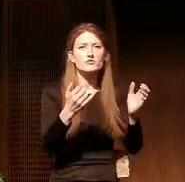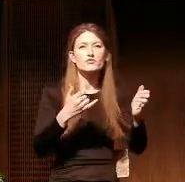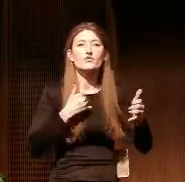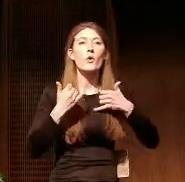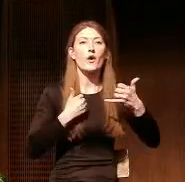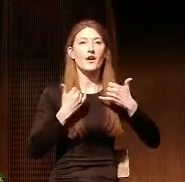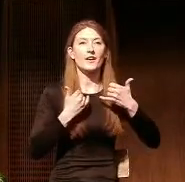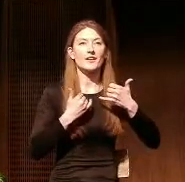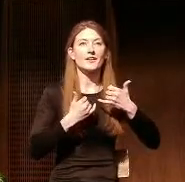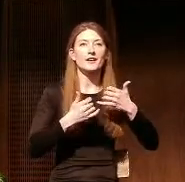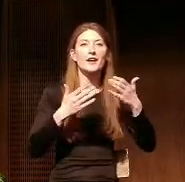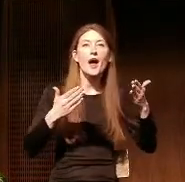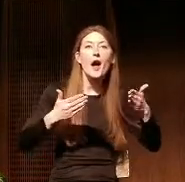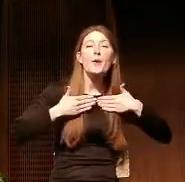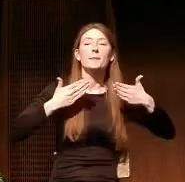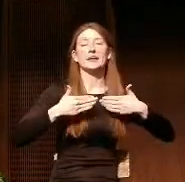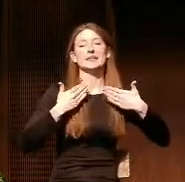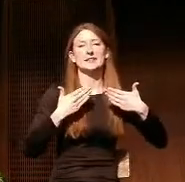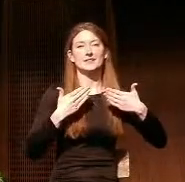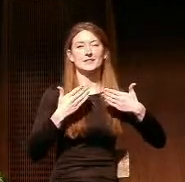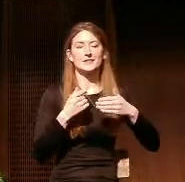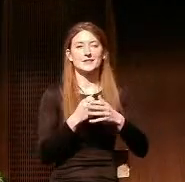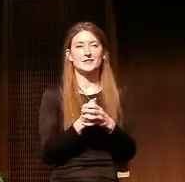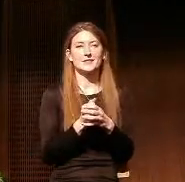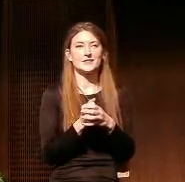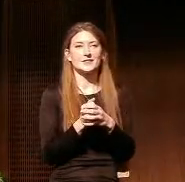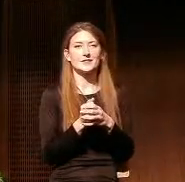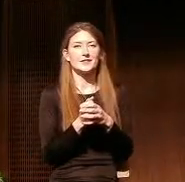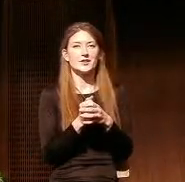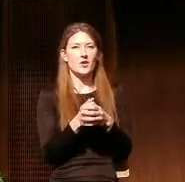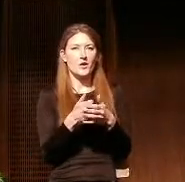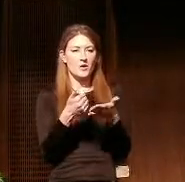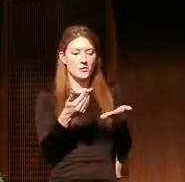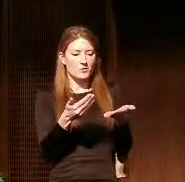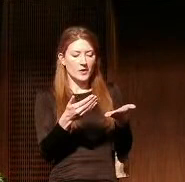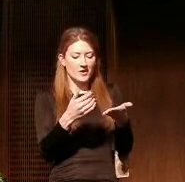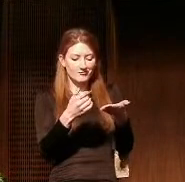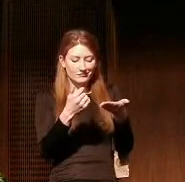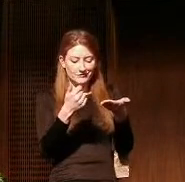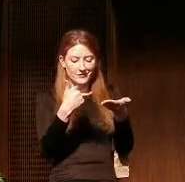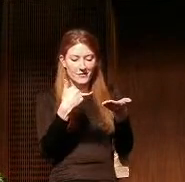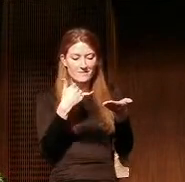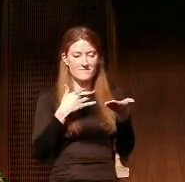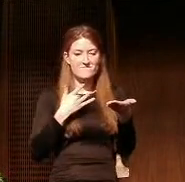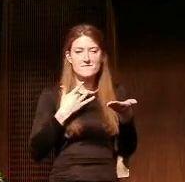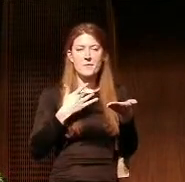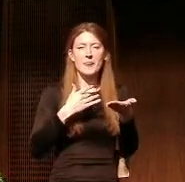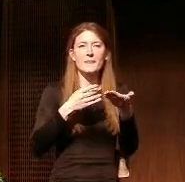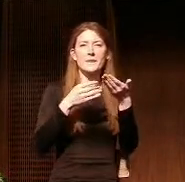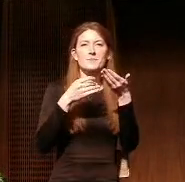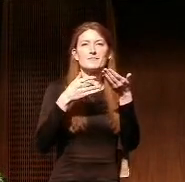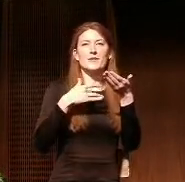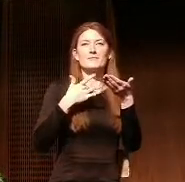happiness, a state of peace with God and man